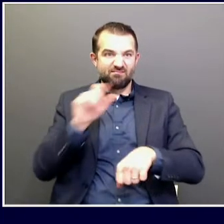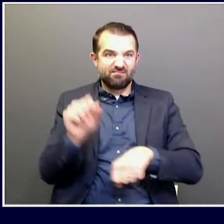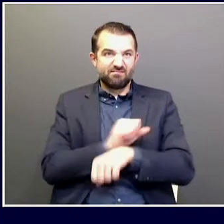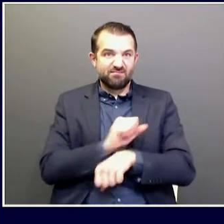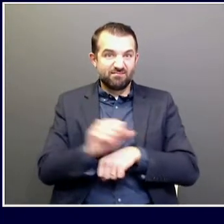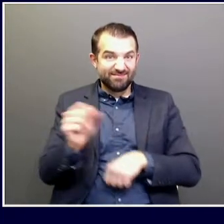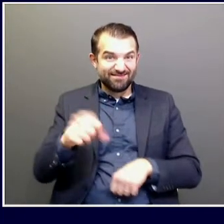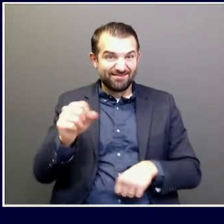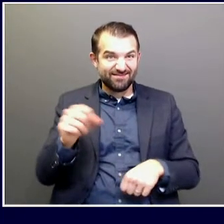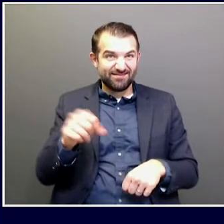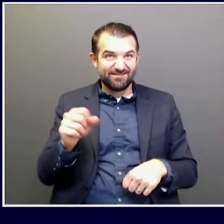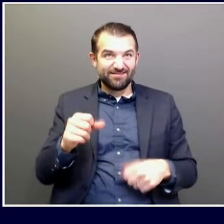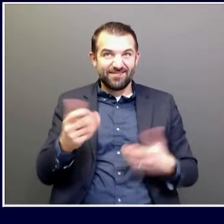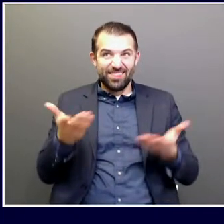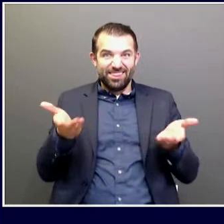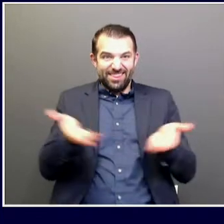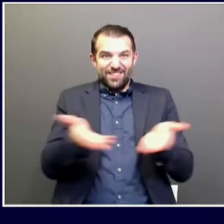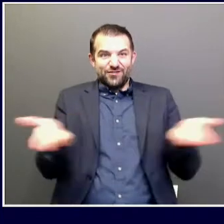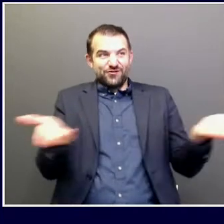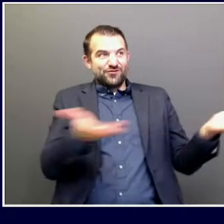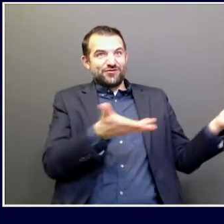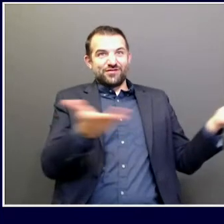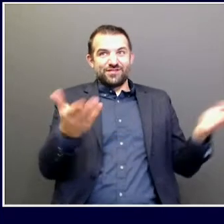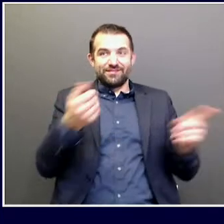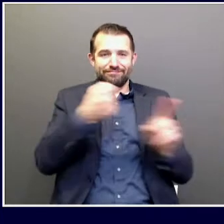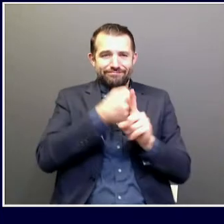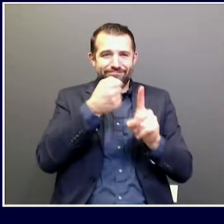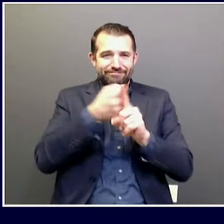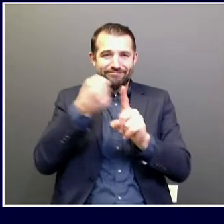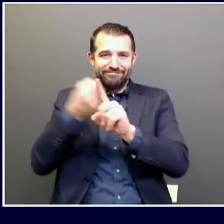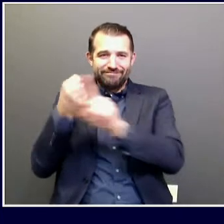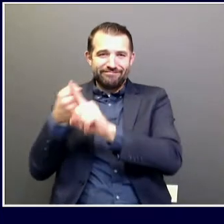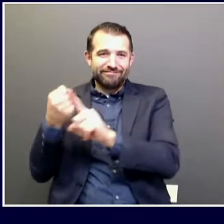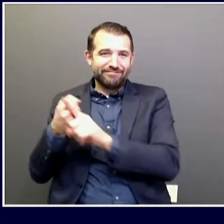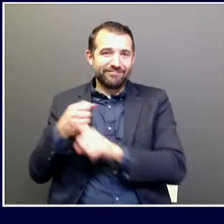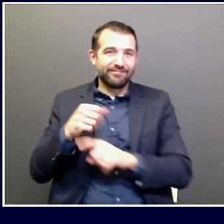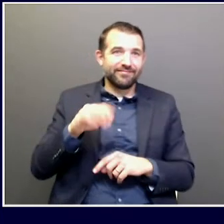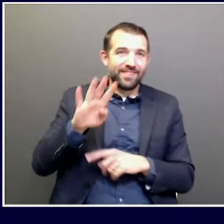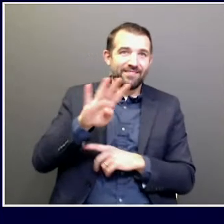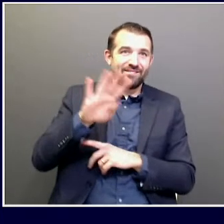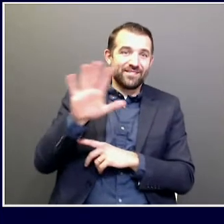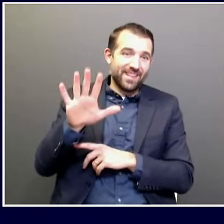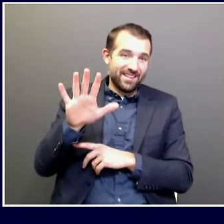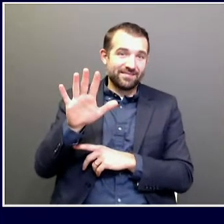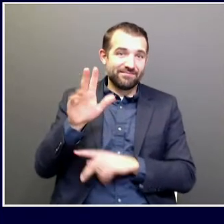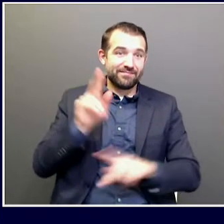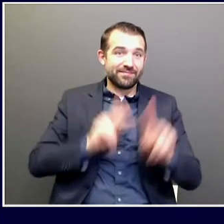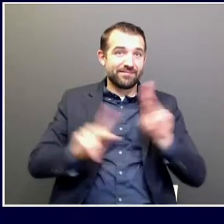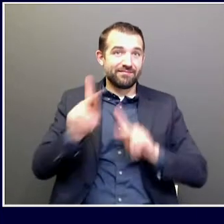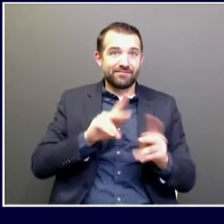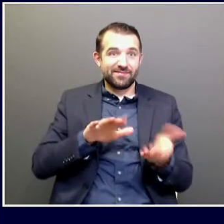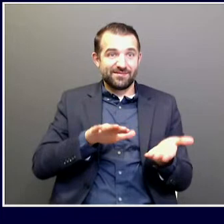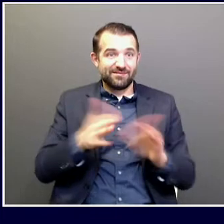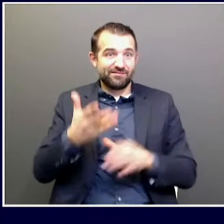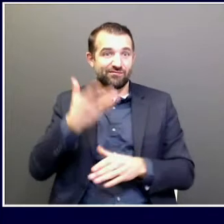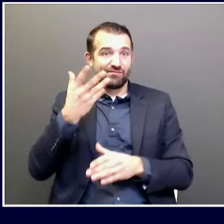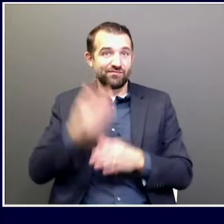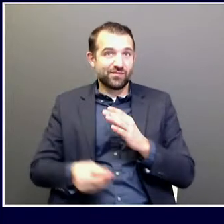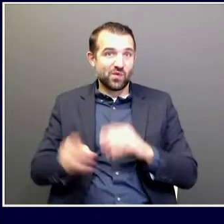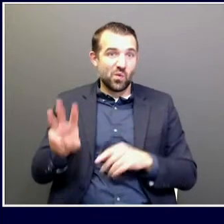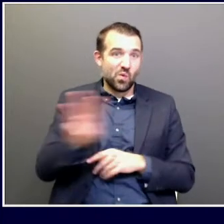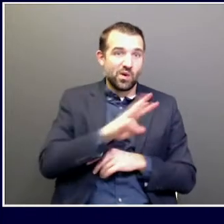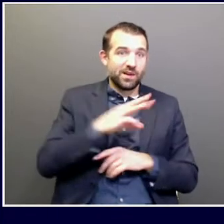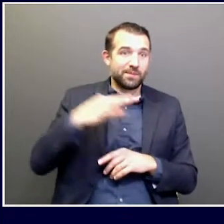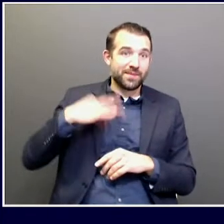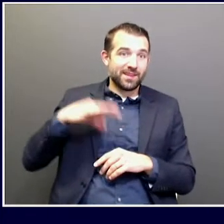I think 45 people died just in Western Maine in one 60-day period recently. 45